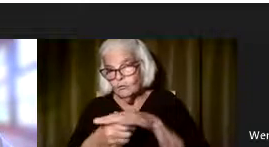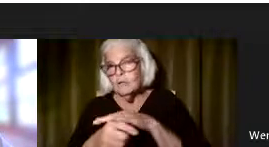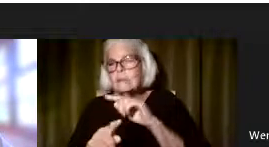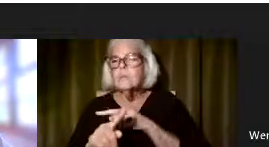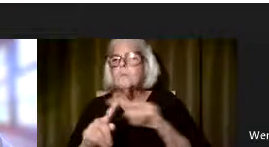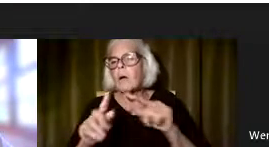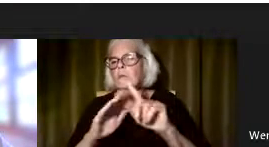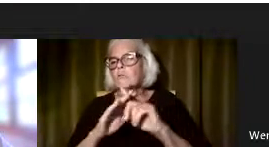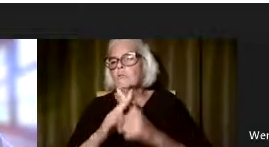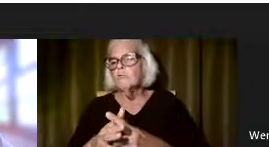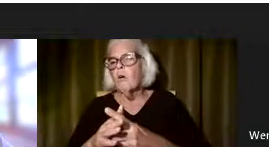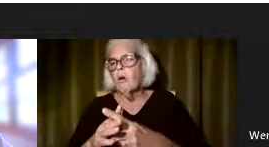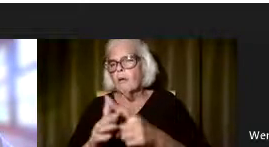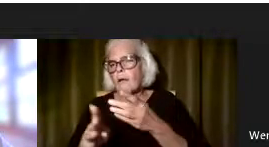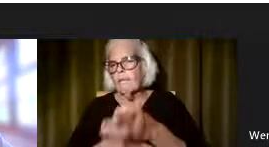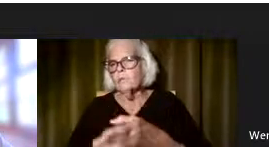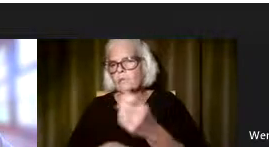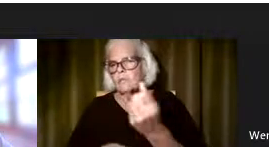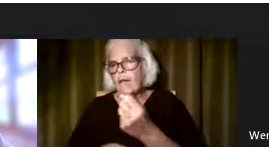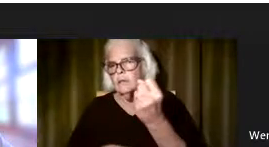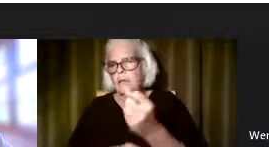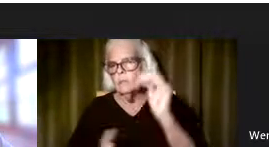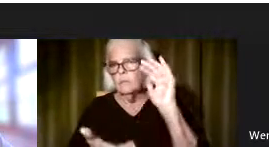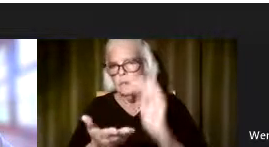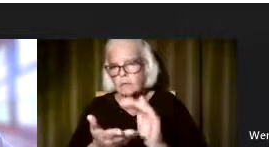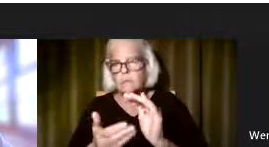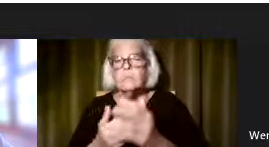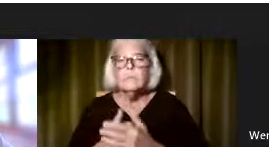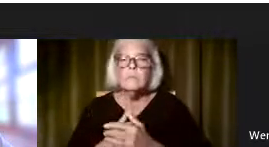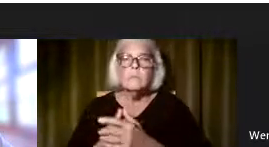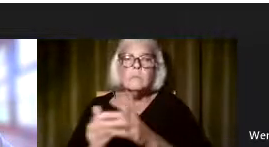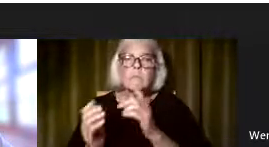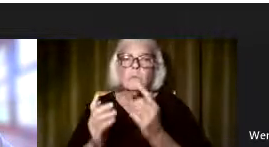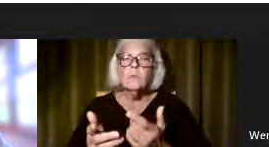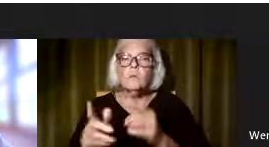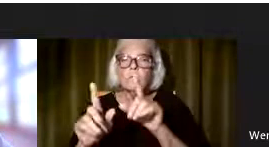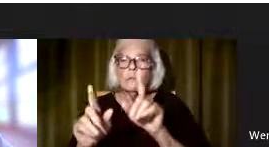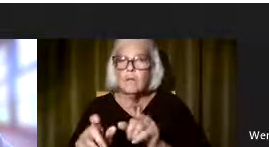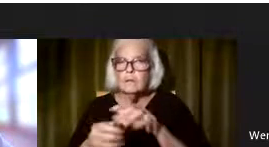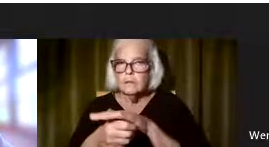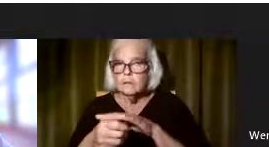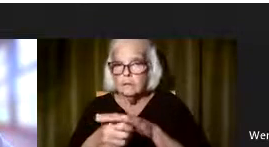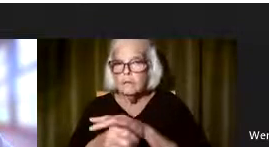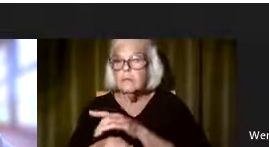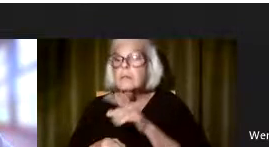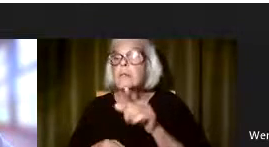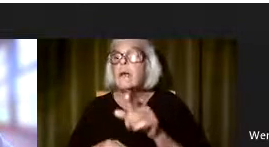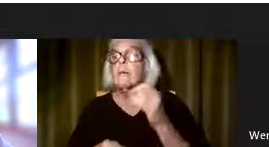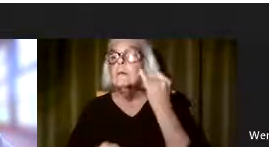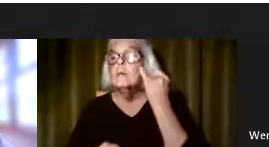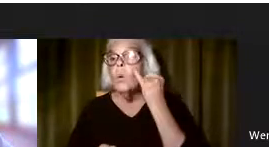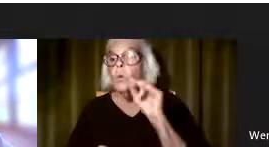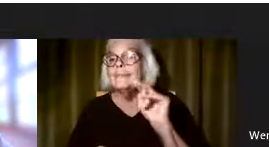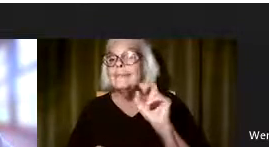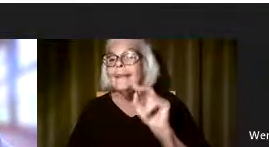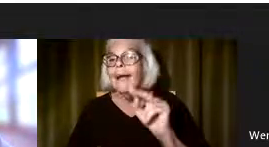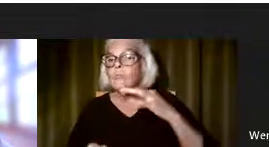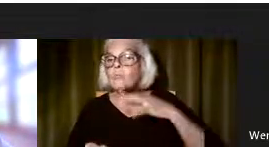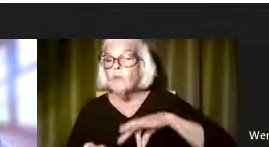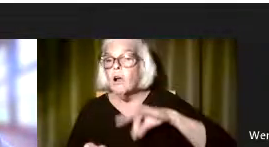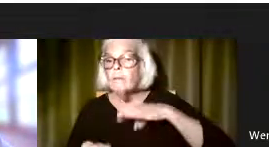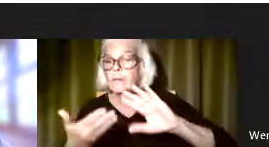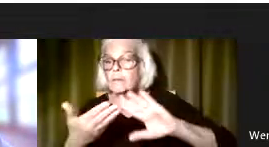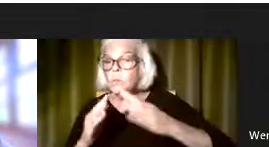sites. This is the one place where I did want to highlight for nonprofit community organizations. If you're interested